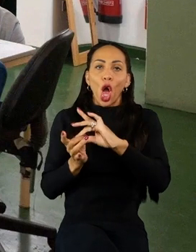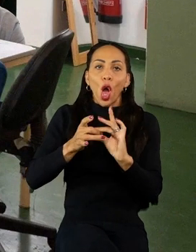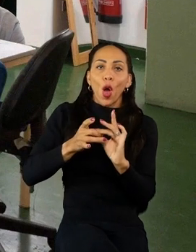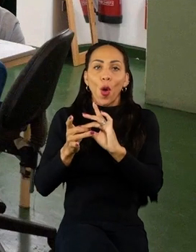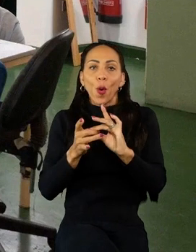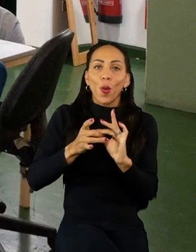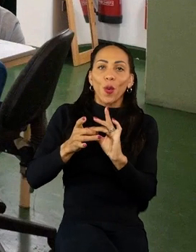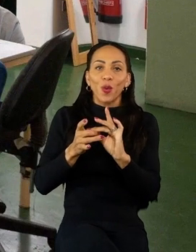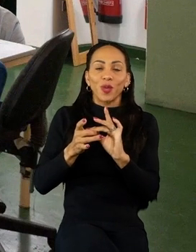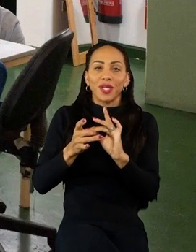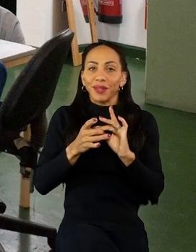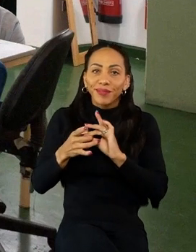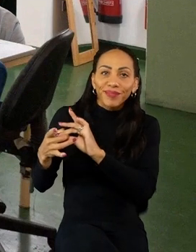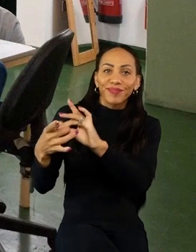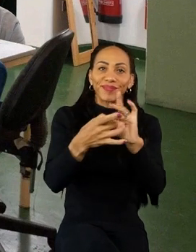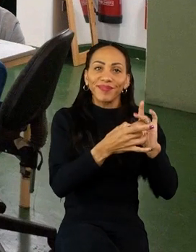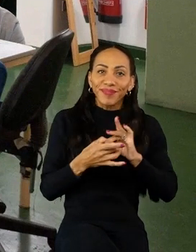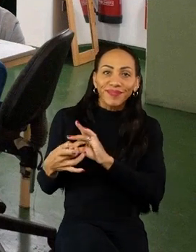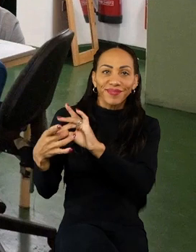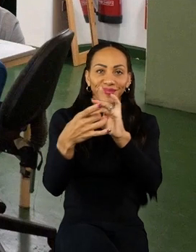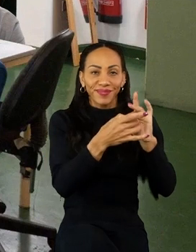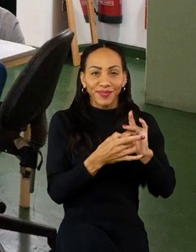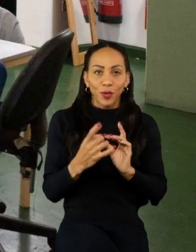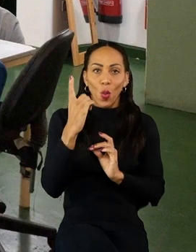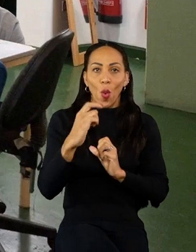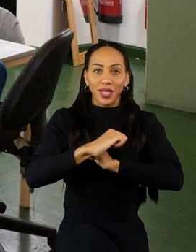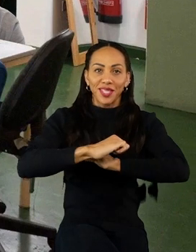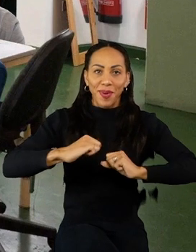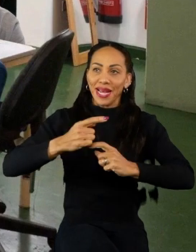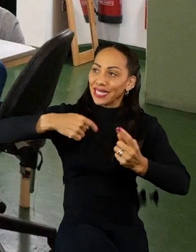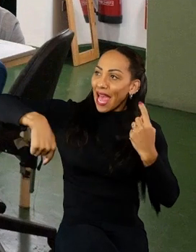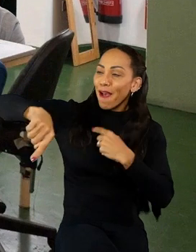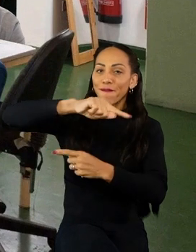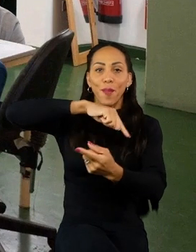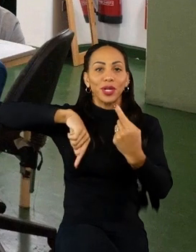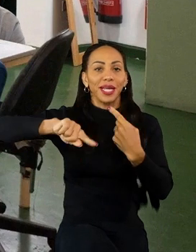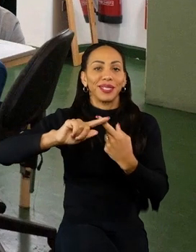that coexistent space, that staged space.